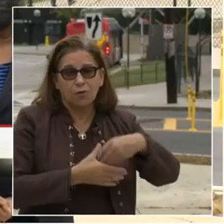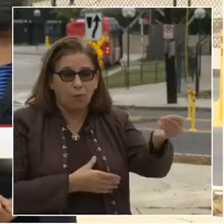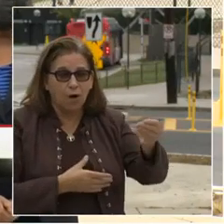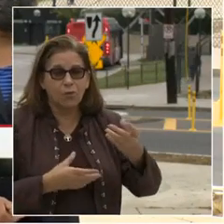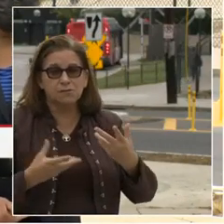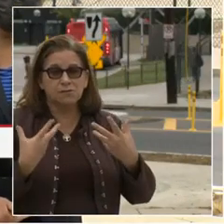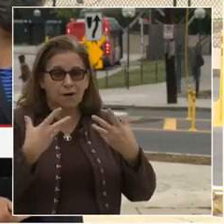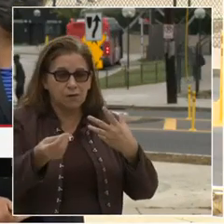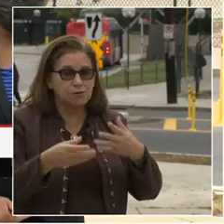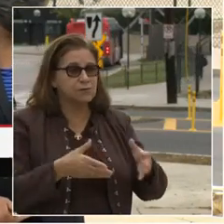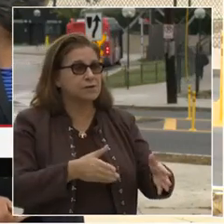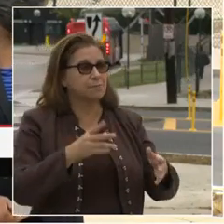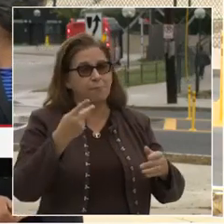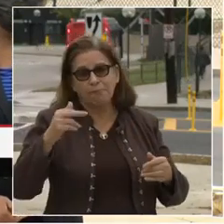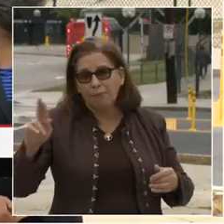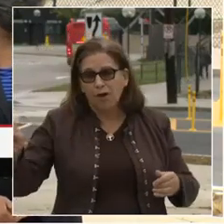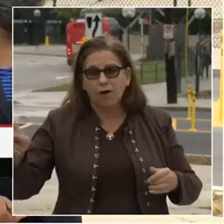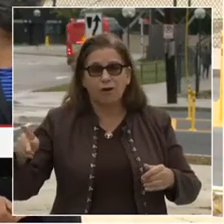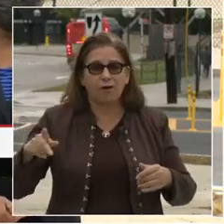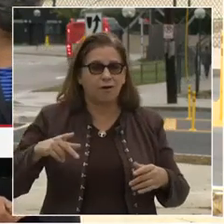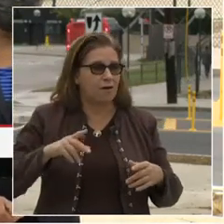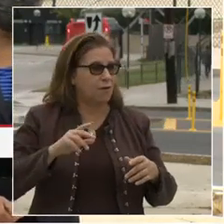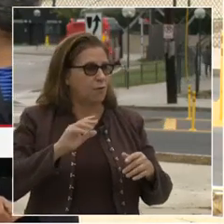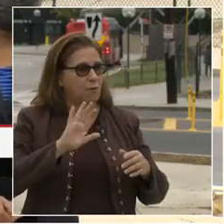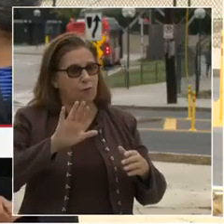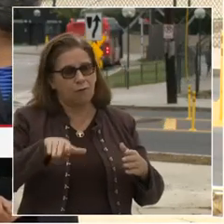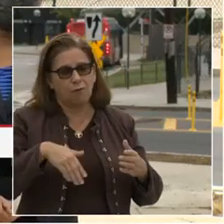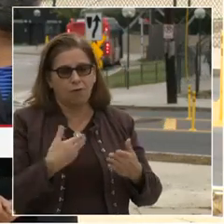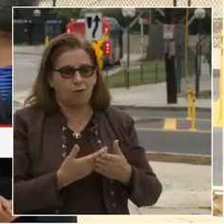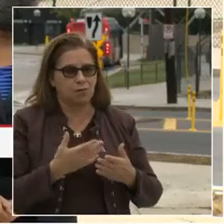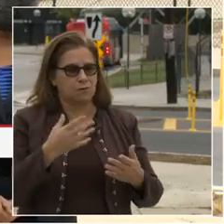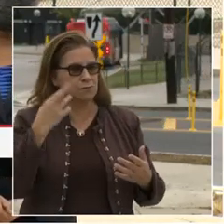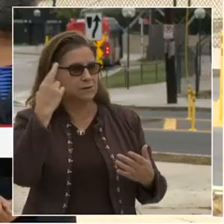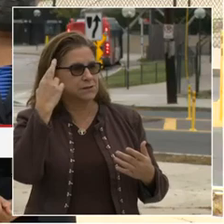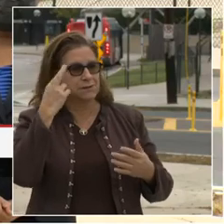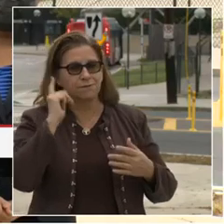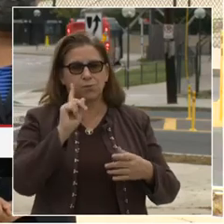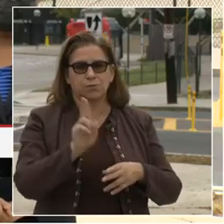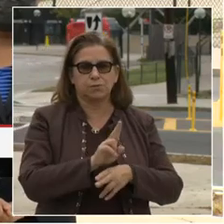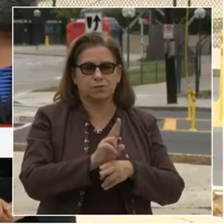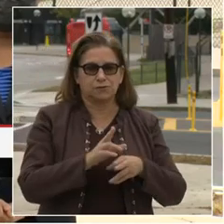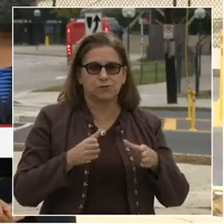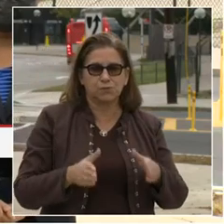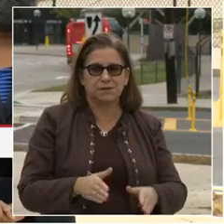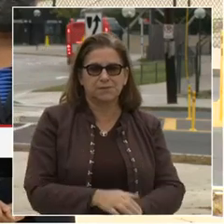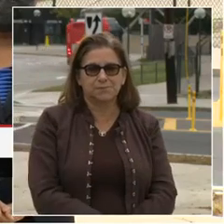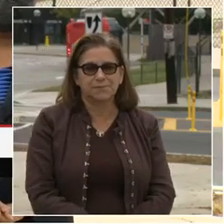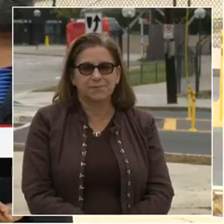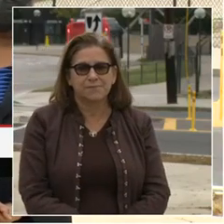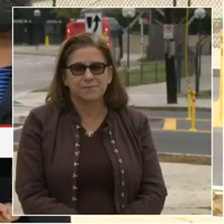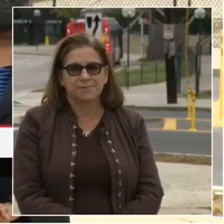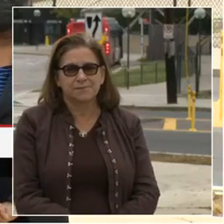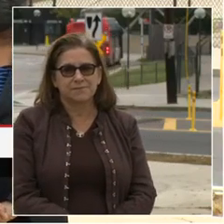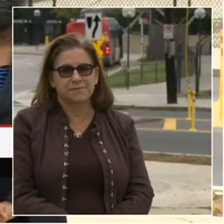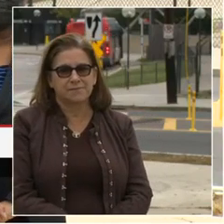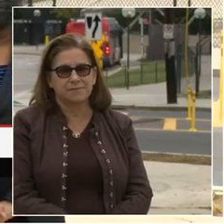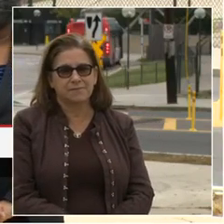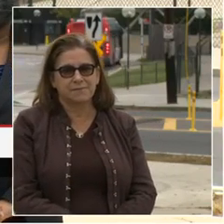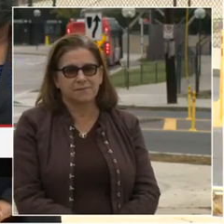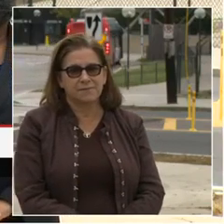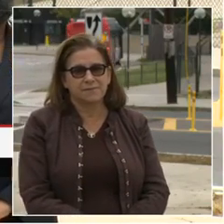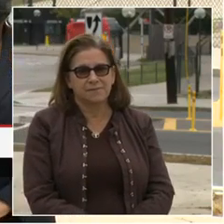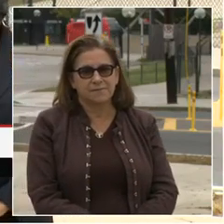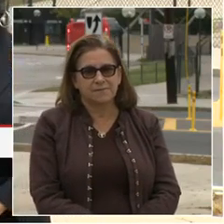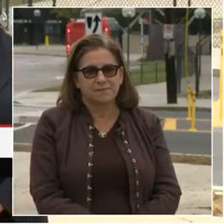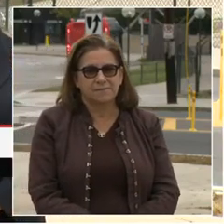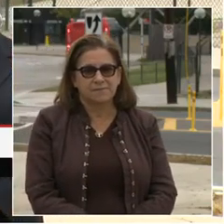of those things. And it represents some trade-offs. But I thought this is a great example of how we can get a bike lane, how